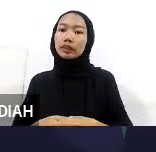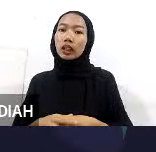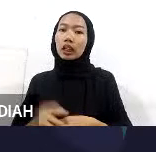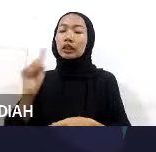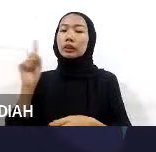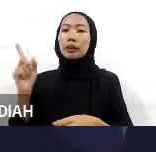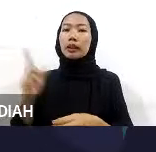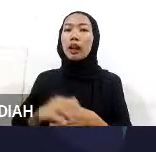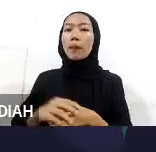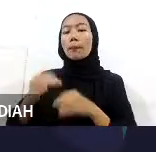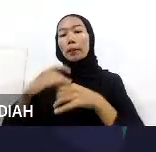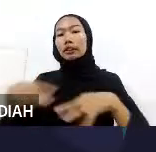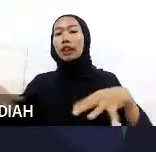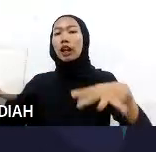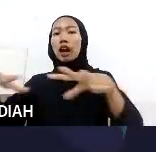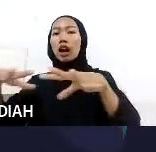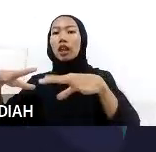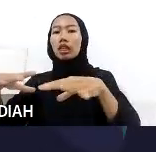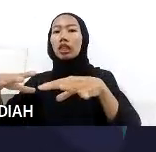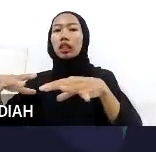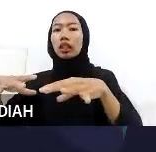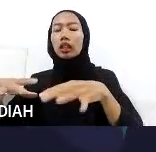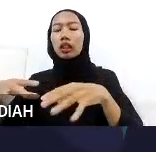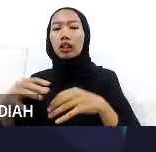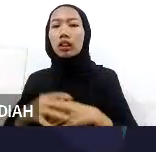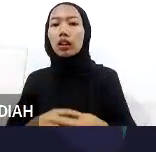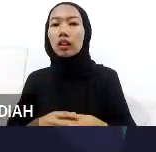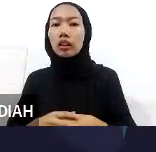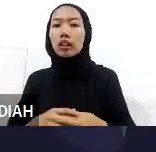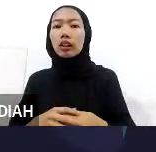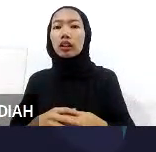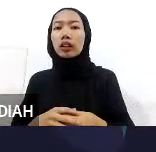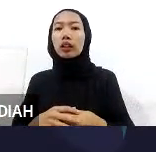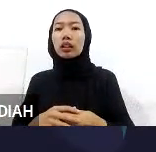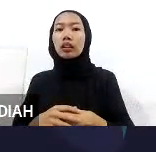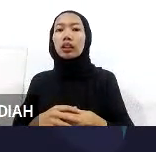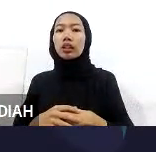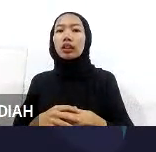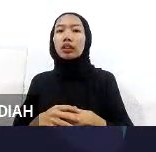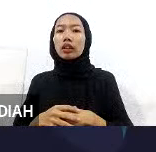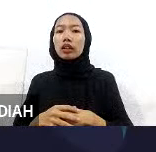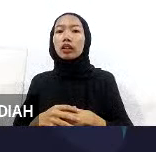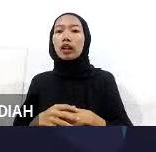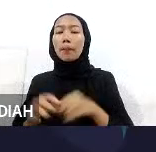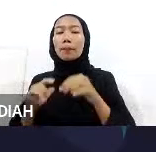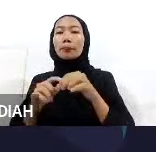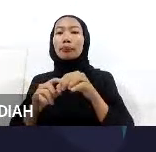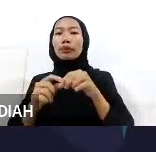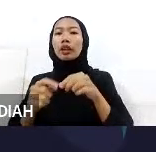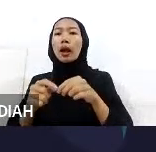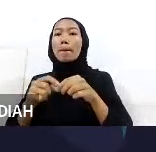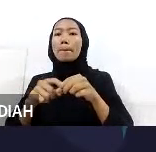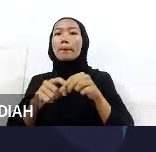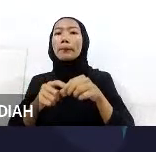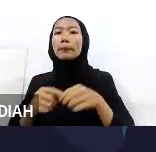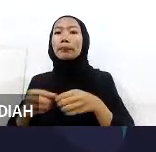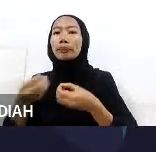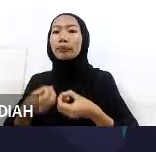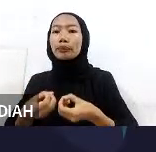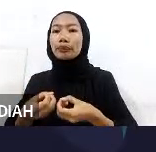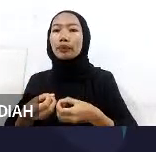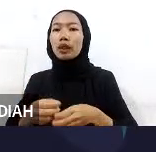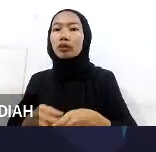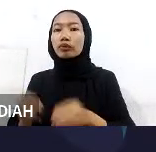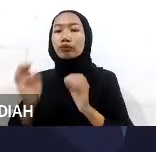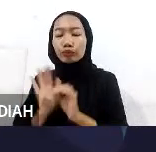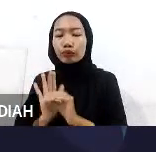employed. So it actually ends up being self-generated. That's the aim